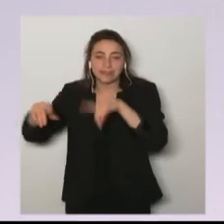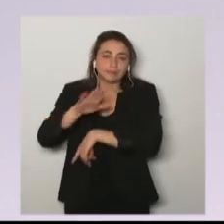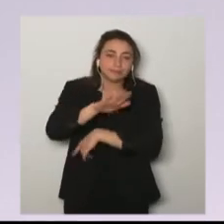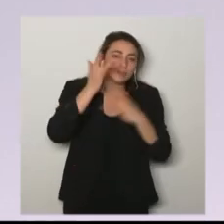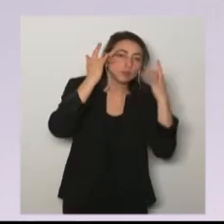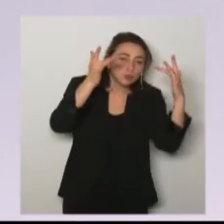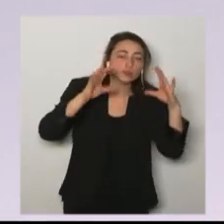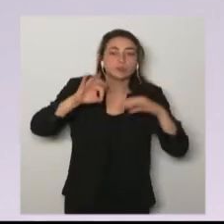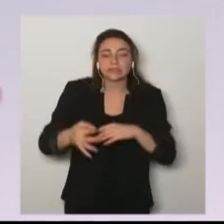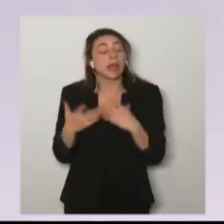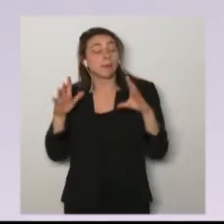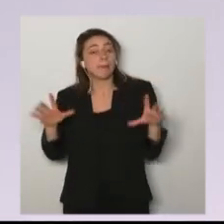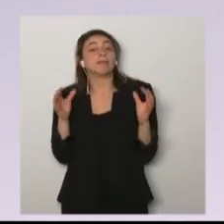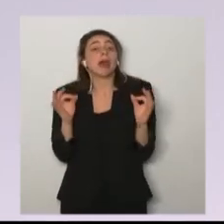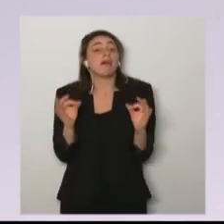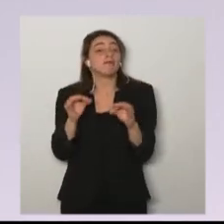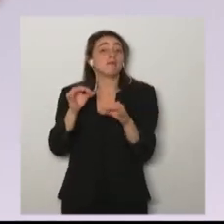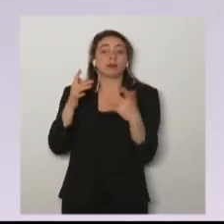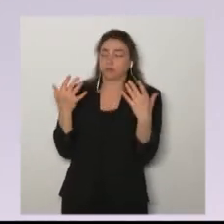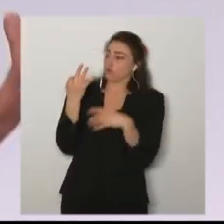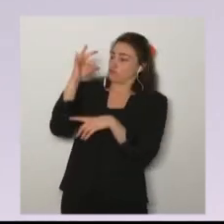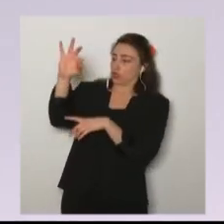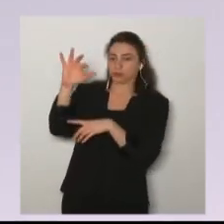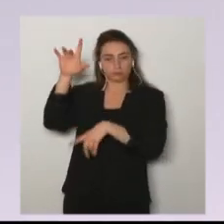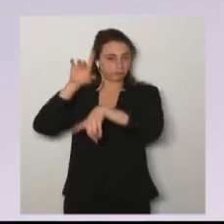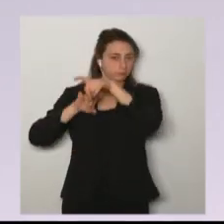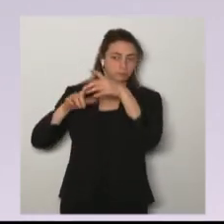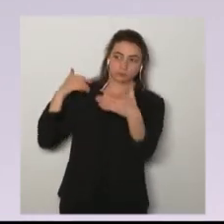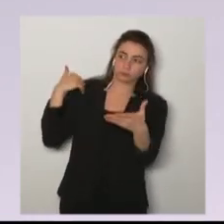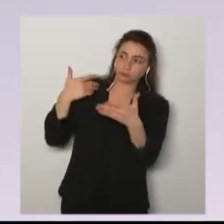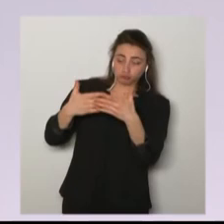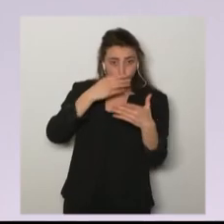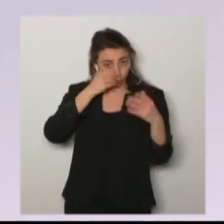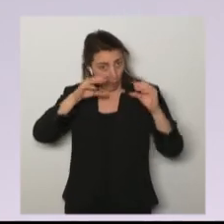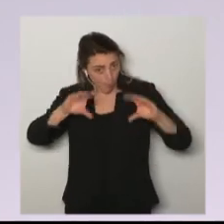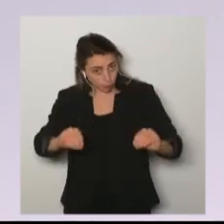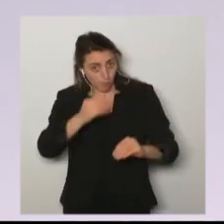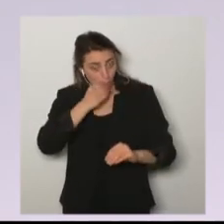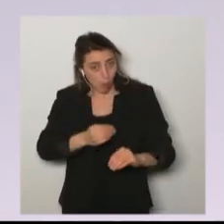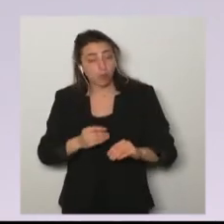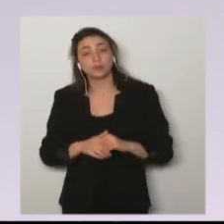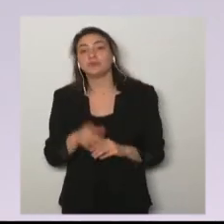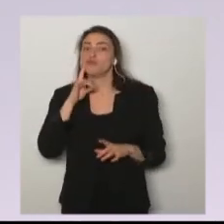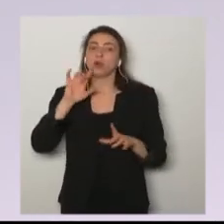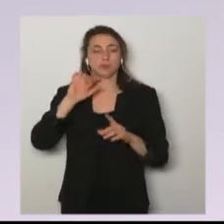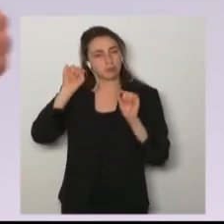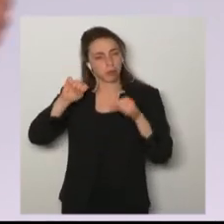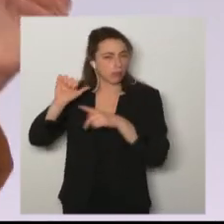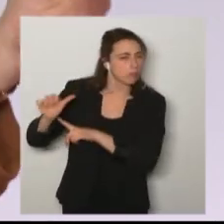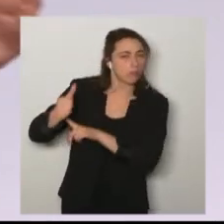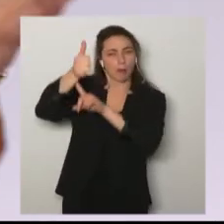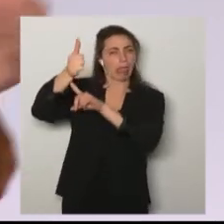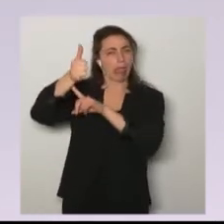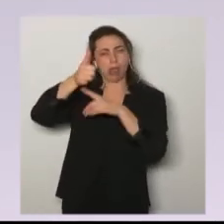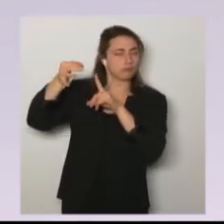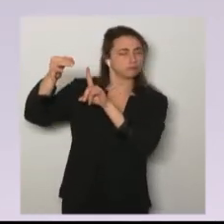historically in a very good position to lead in improving legislation and establishing